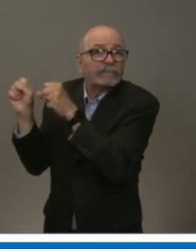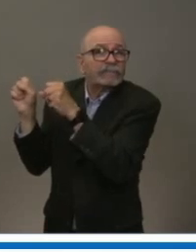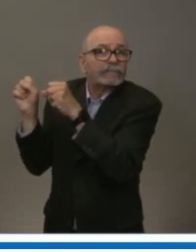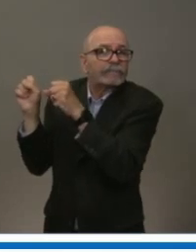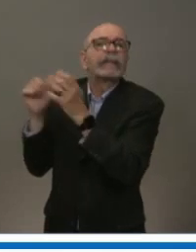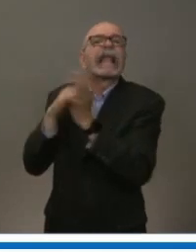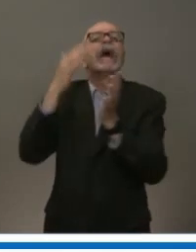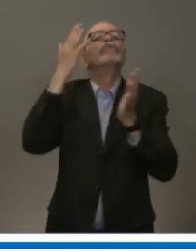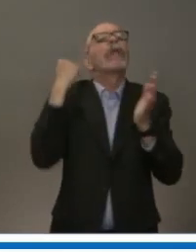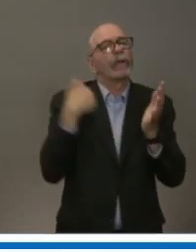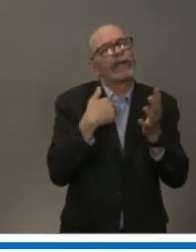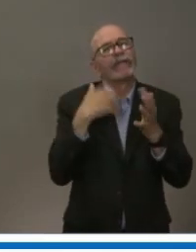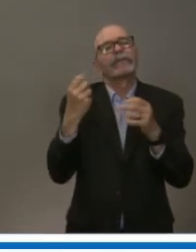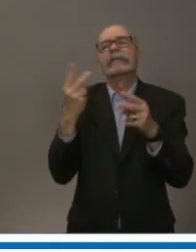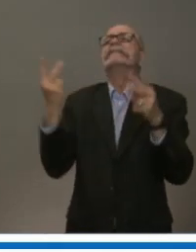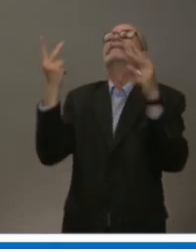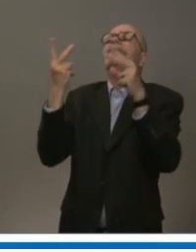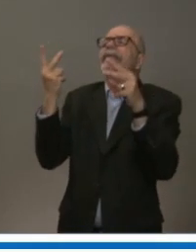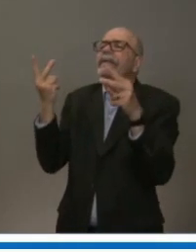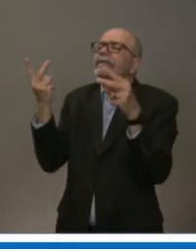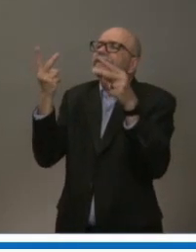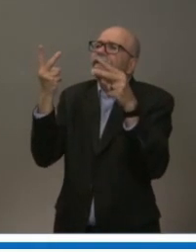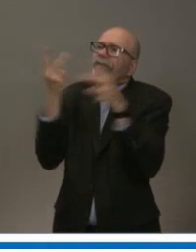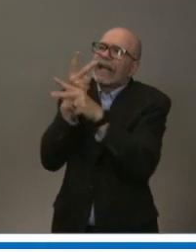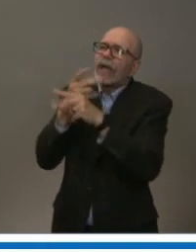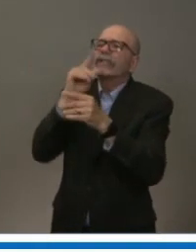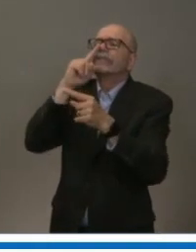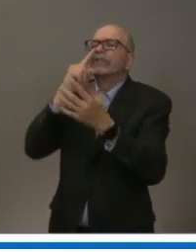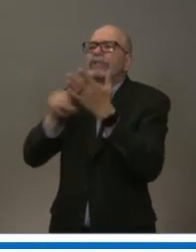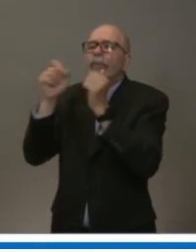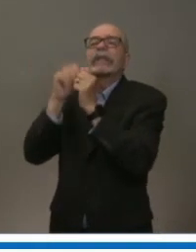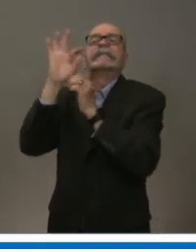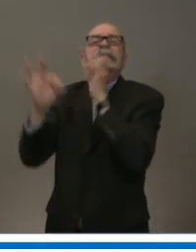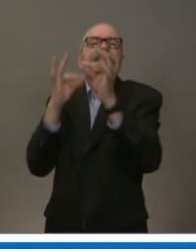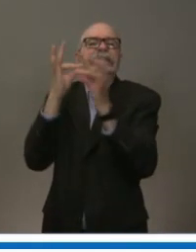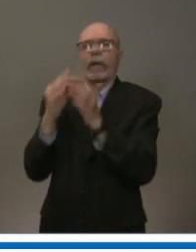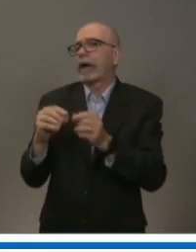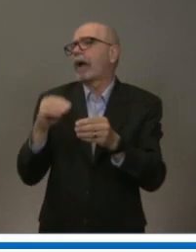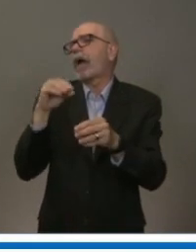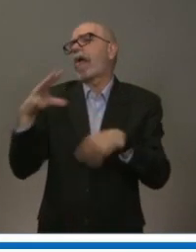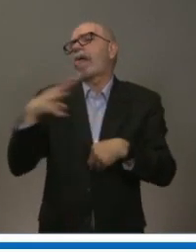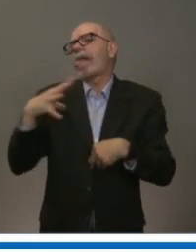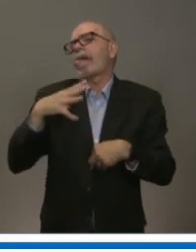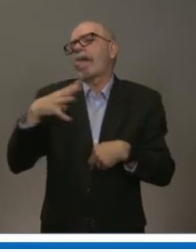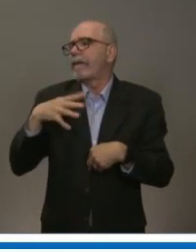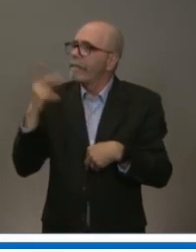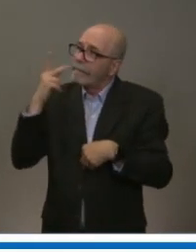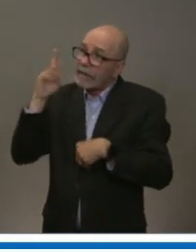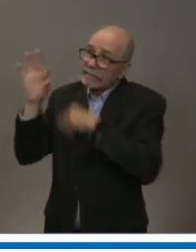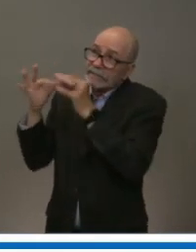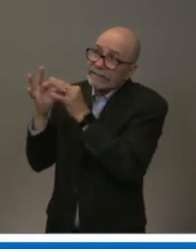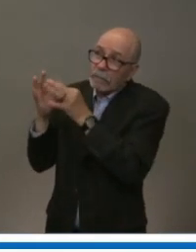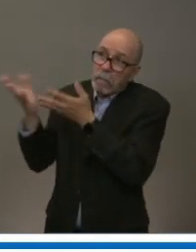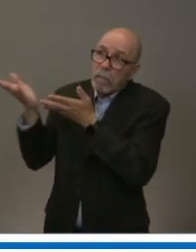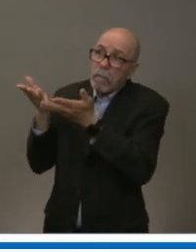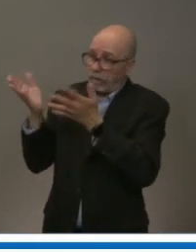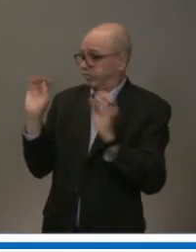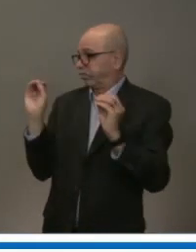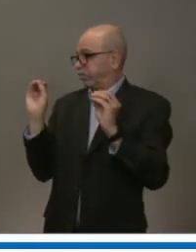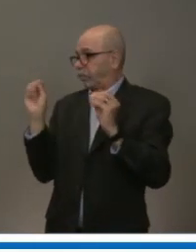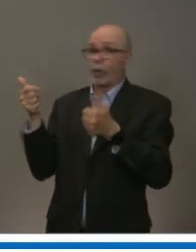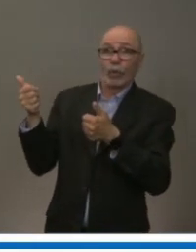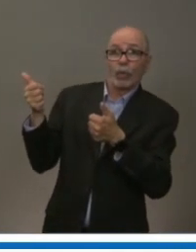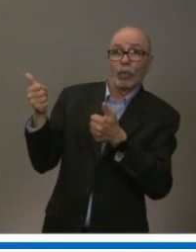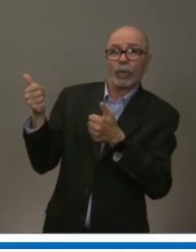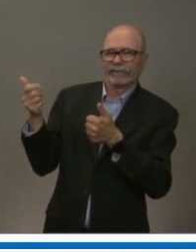testing to support those communities to better understand where there is active community transmission and how we get